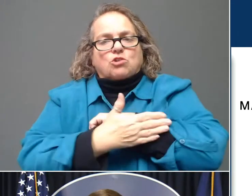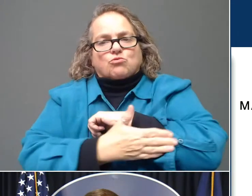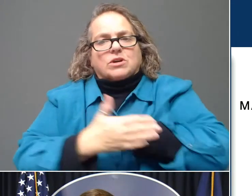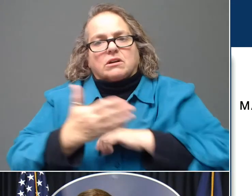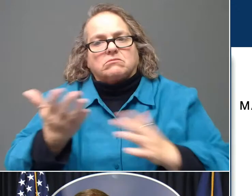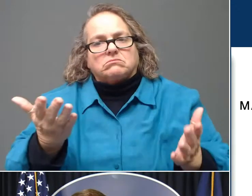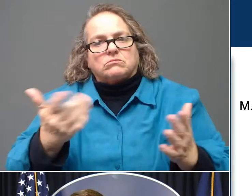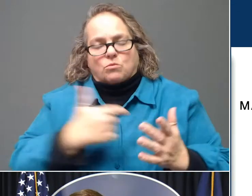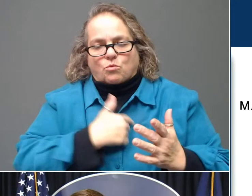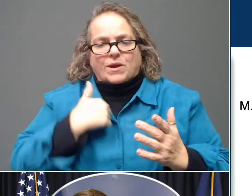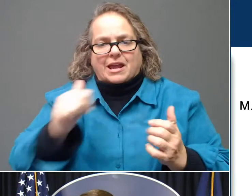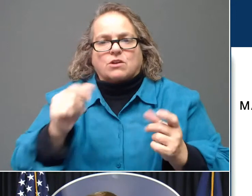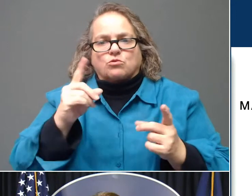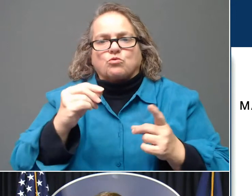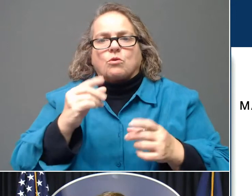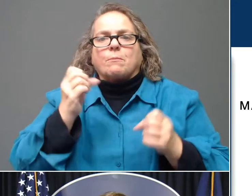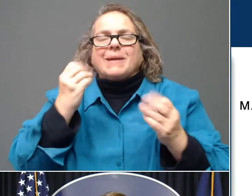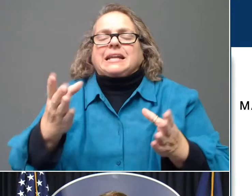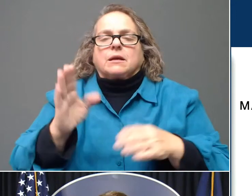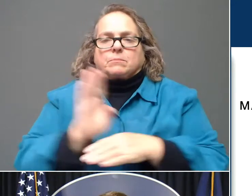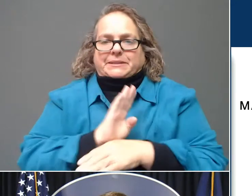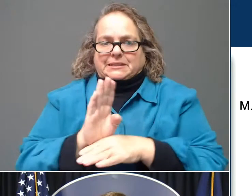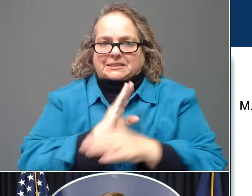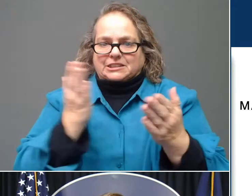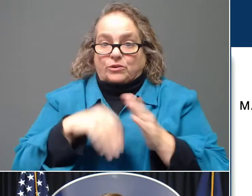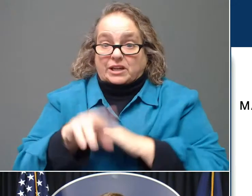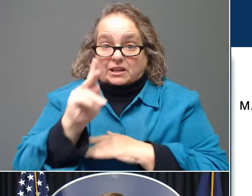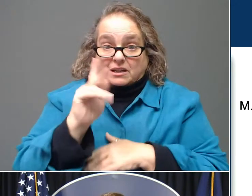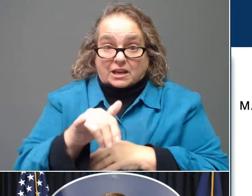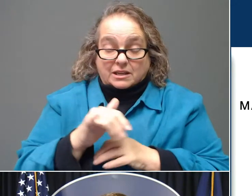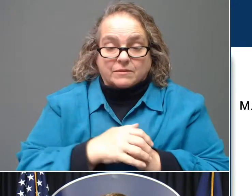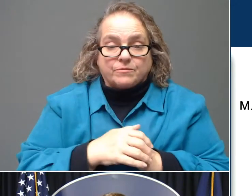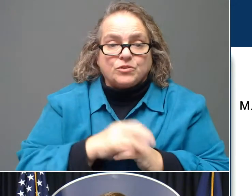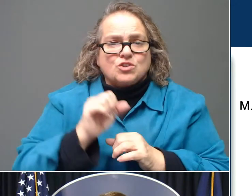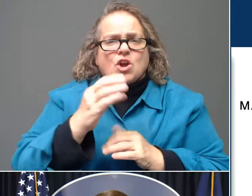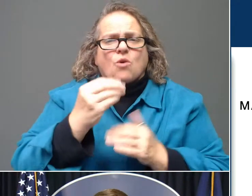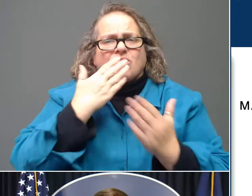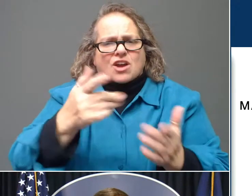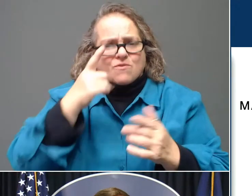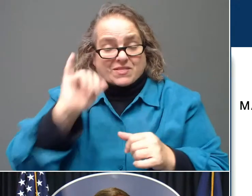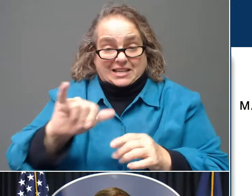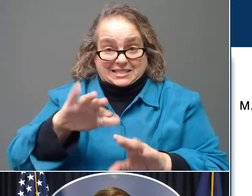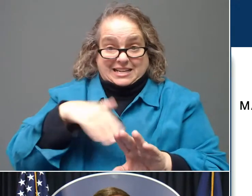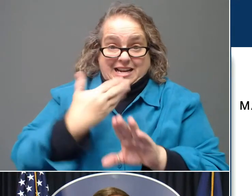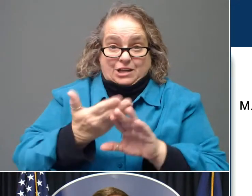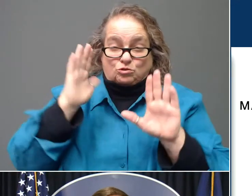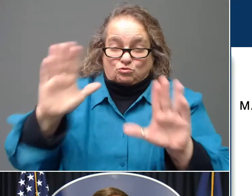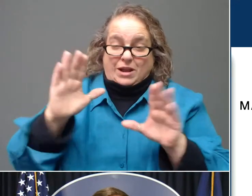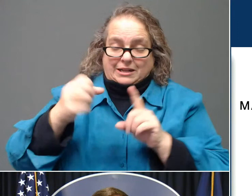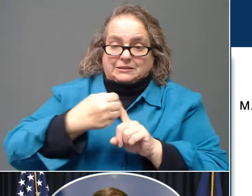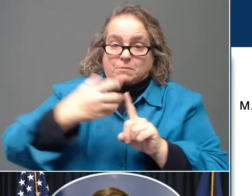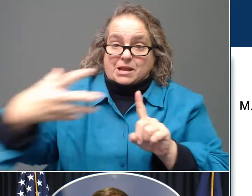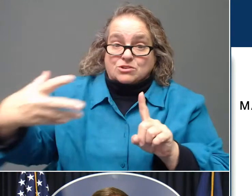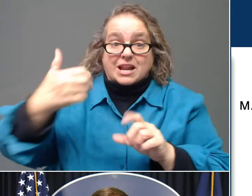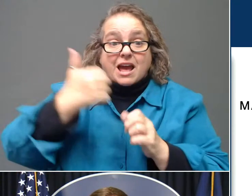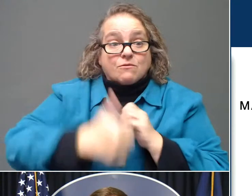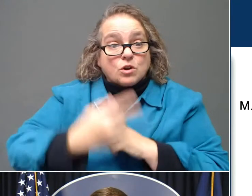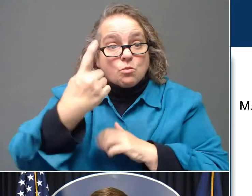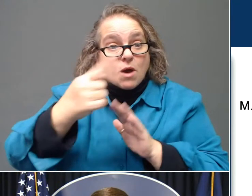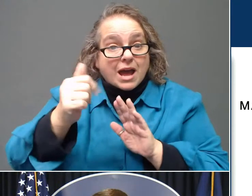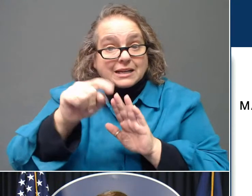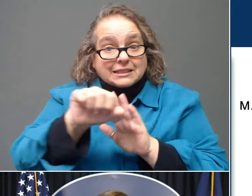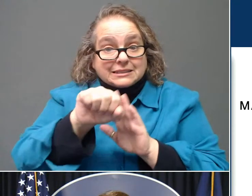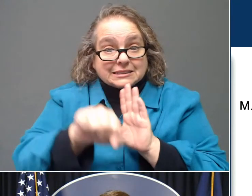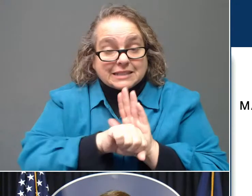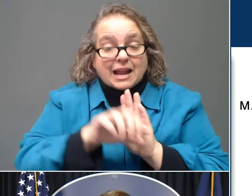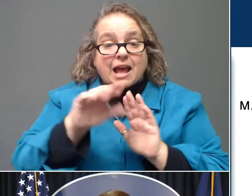for selecting Kentucky for this next great expansion. And to everyone at the state and local level that helped make it happen, thank you.